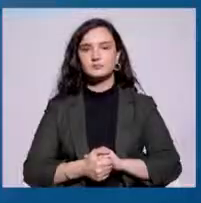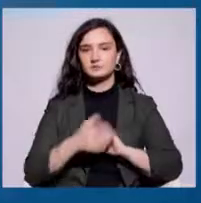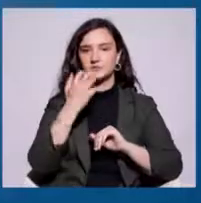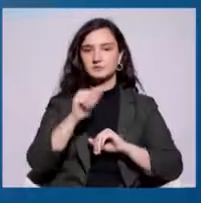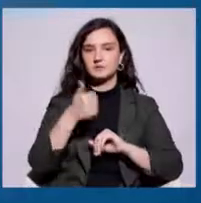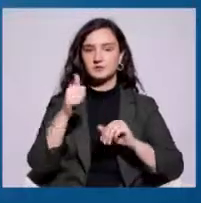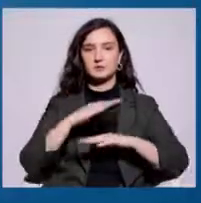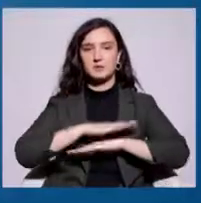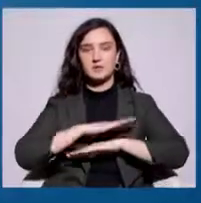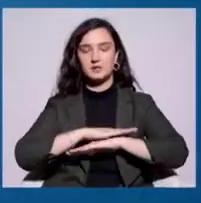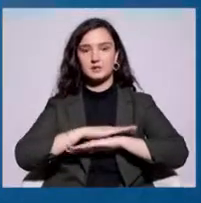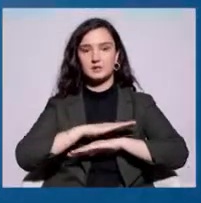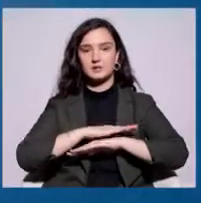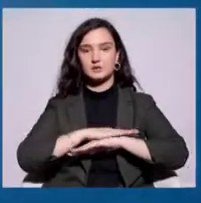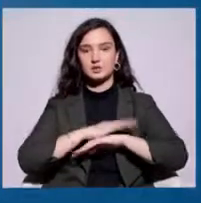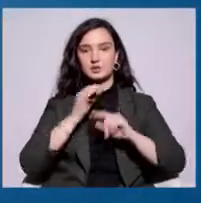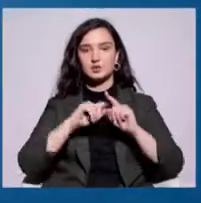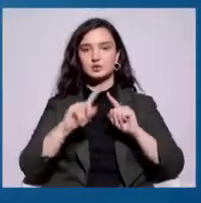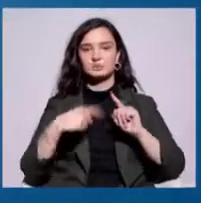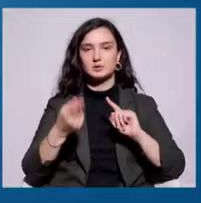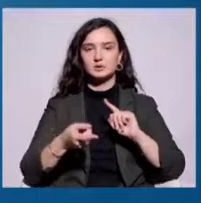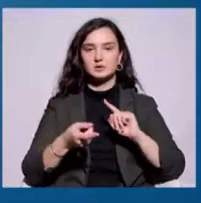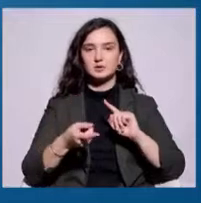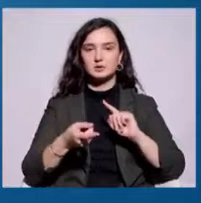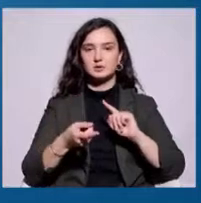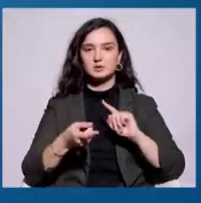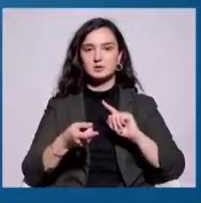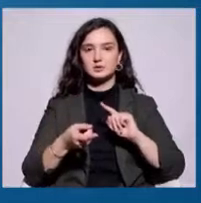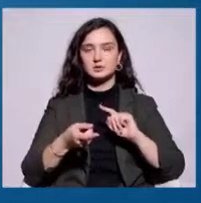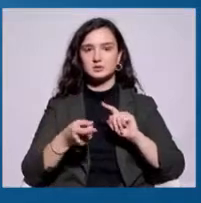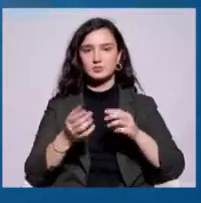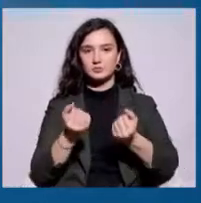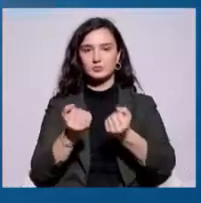is desk, and after that is